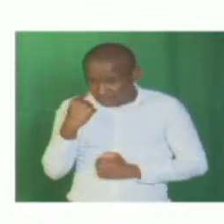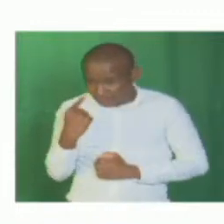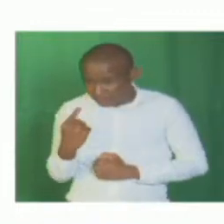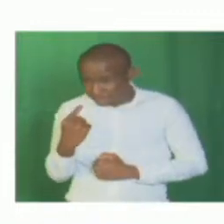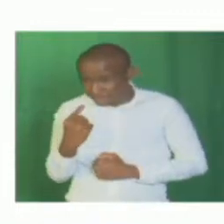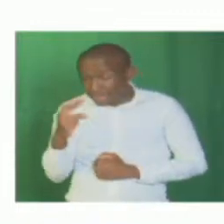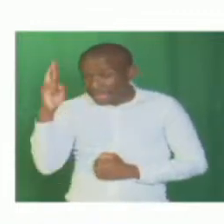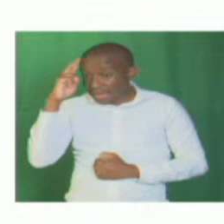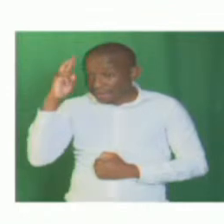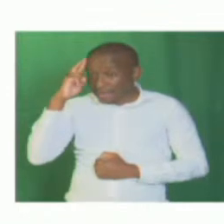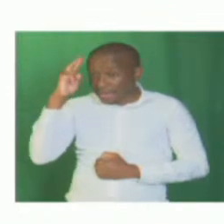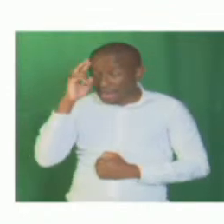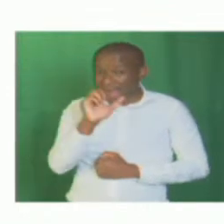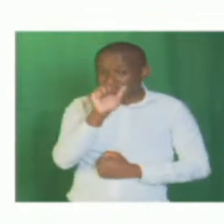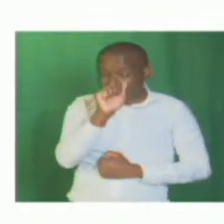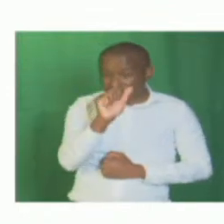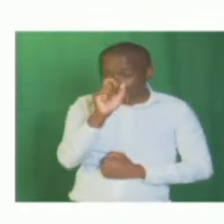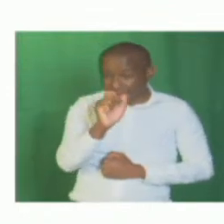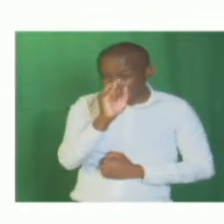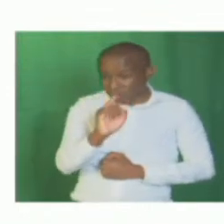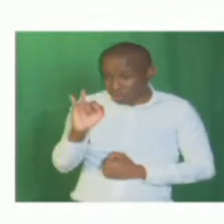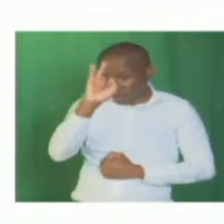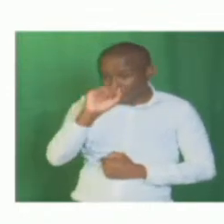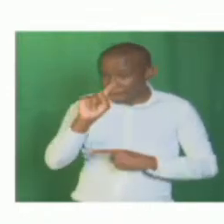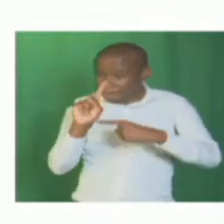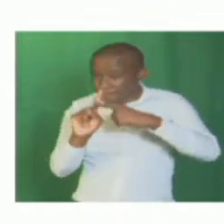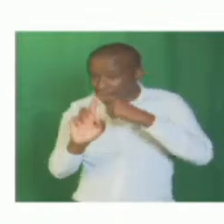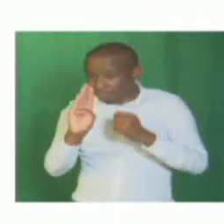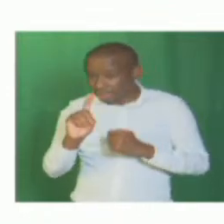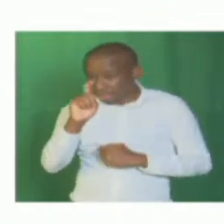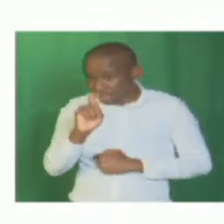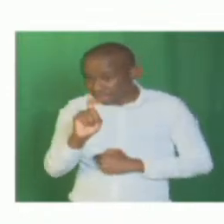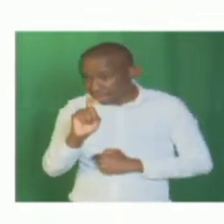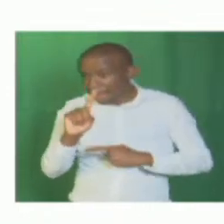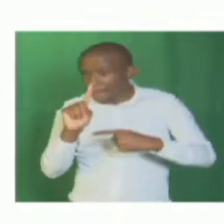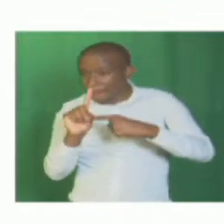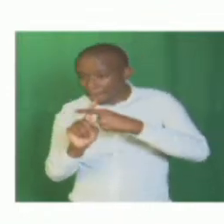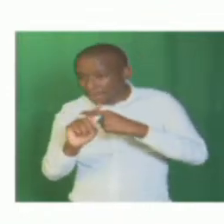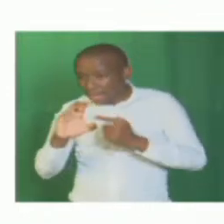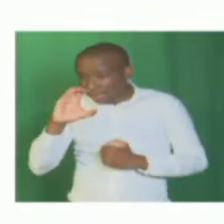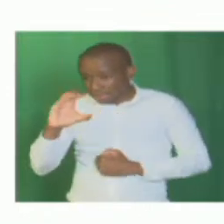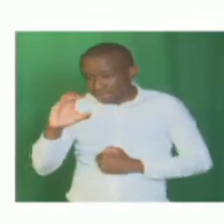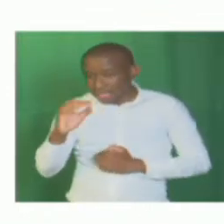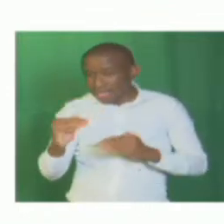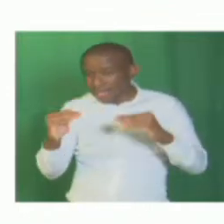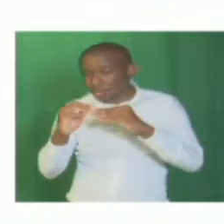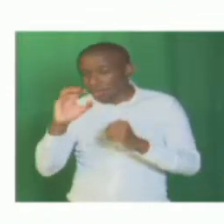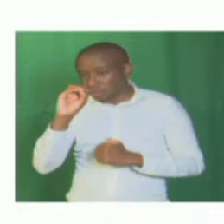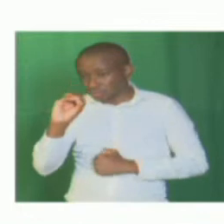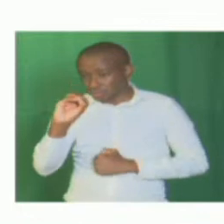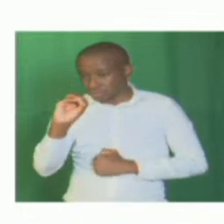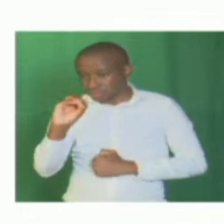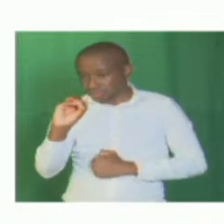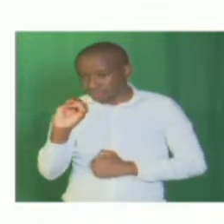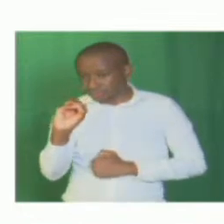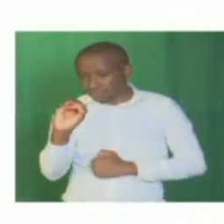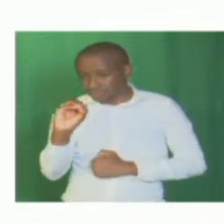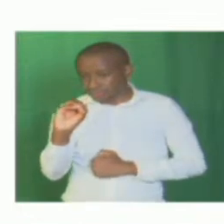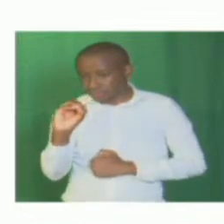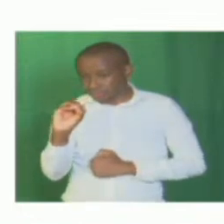the general equation, ax squared plus bx plus c is equals to 0.